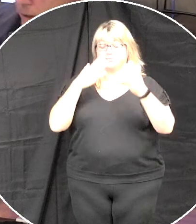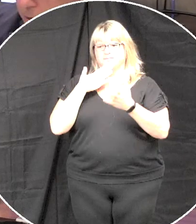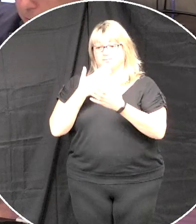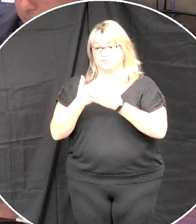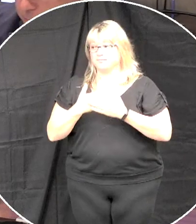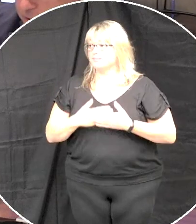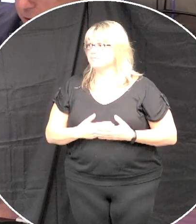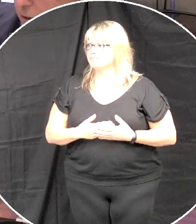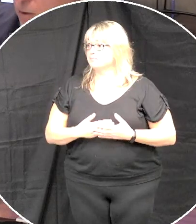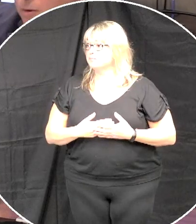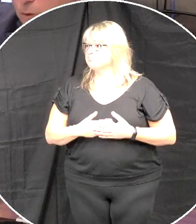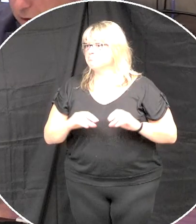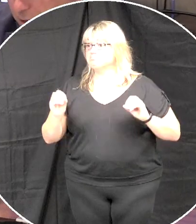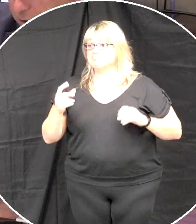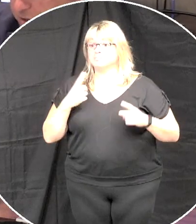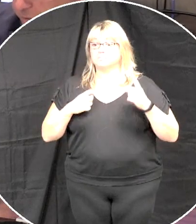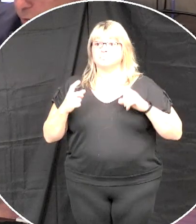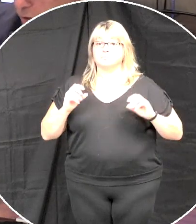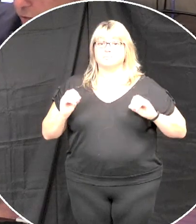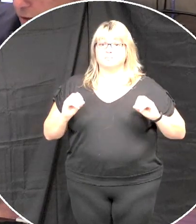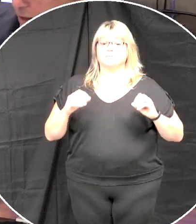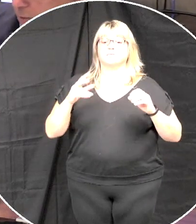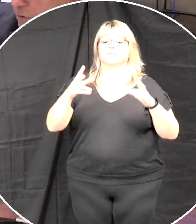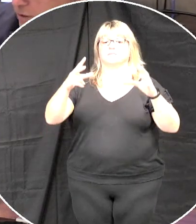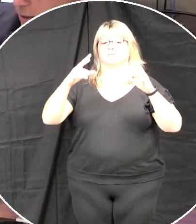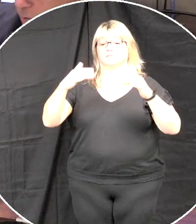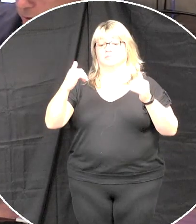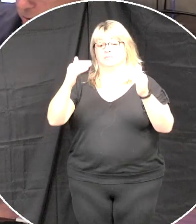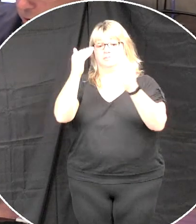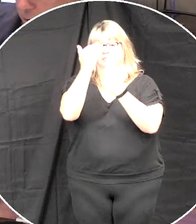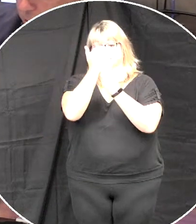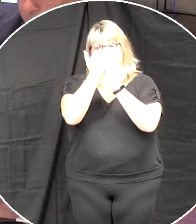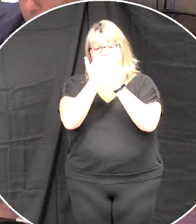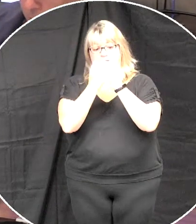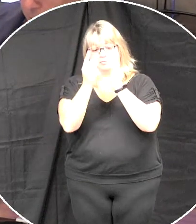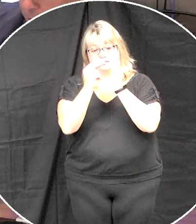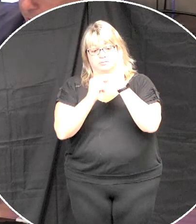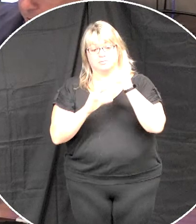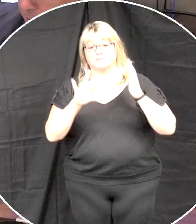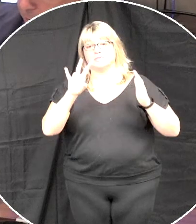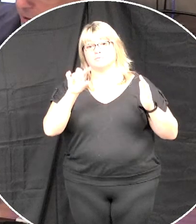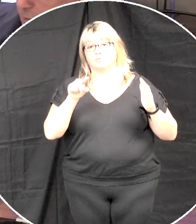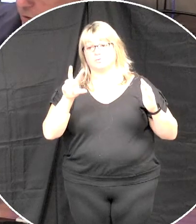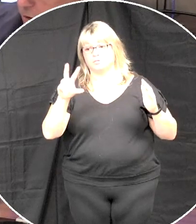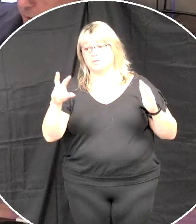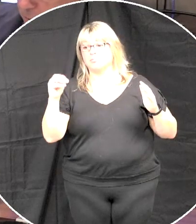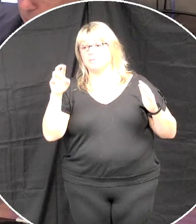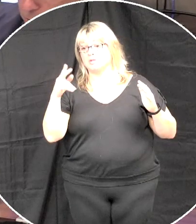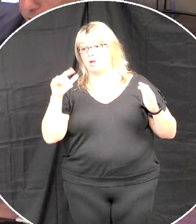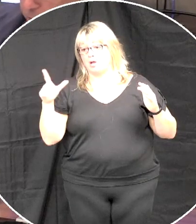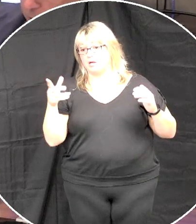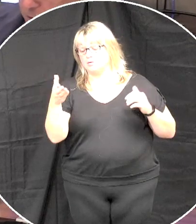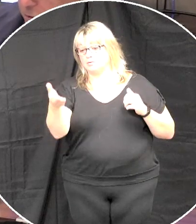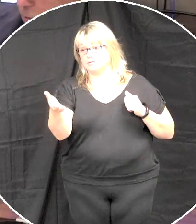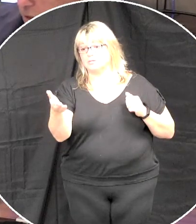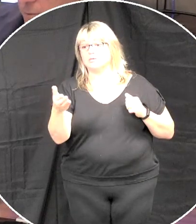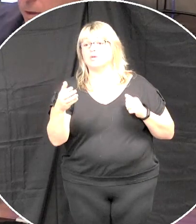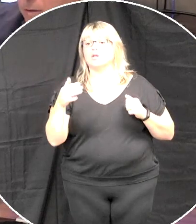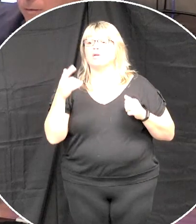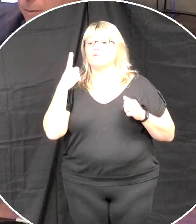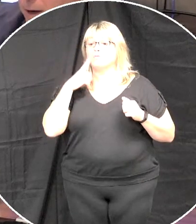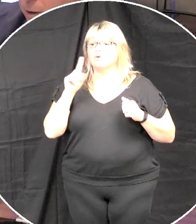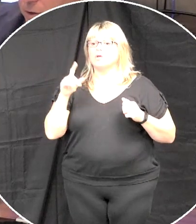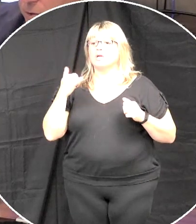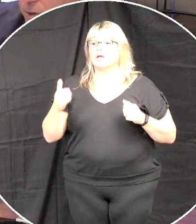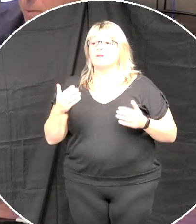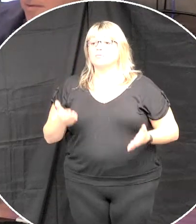Okay, seeing none, we'll move on to 7.3. Again, we'll stay with Mr. Hall. And this one is going to be a motion around school naming